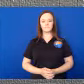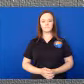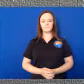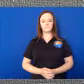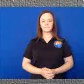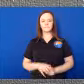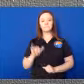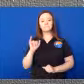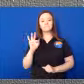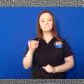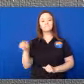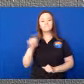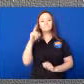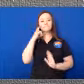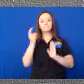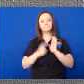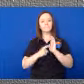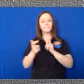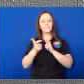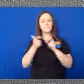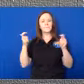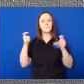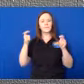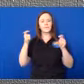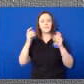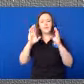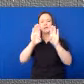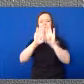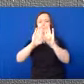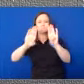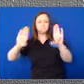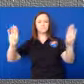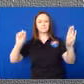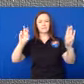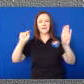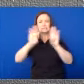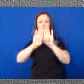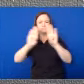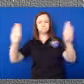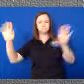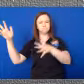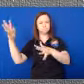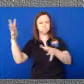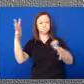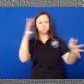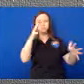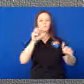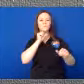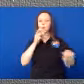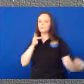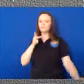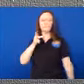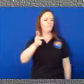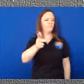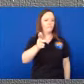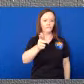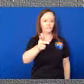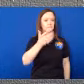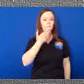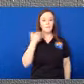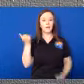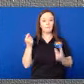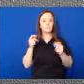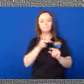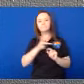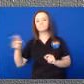If you see the big wall of dust that's like thousands of feet high, don't drive into that. There's way better things to do. know, delay your